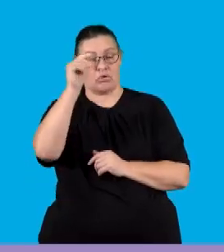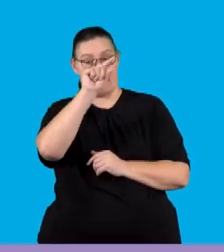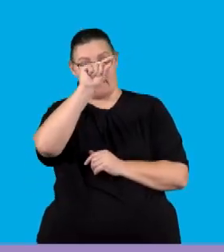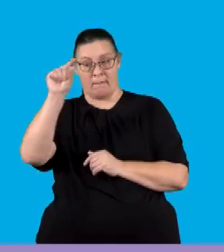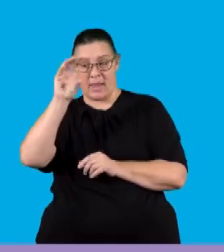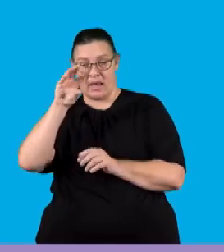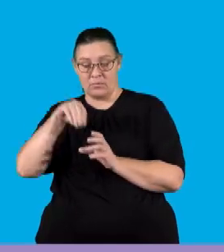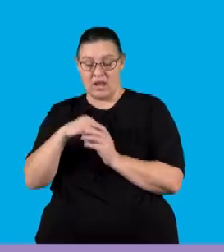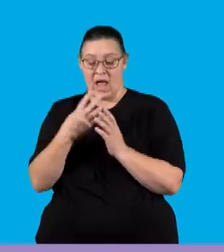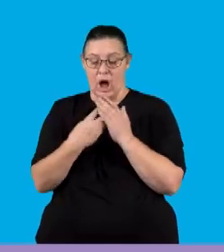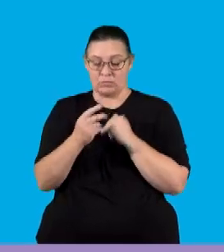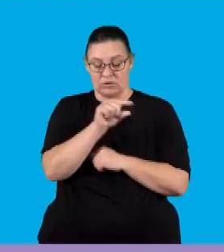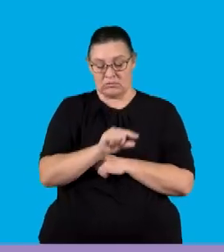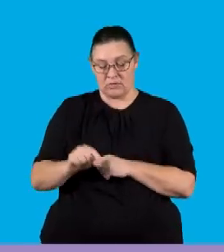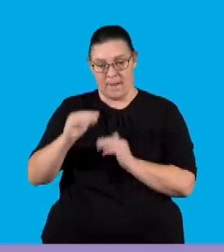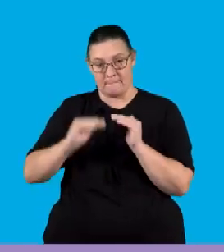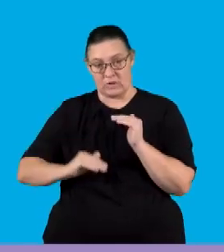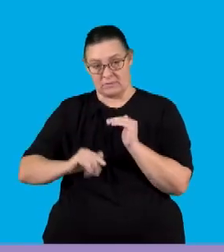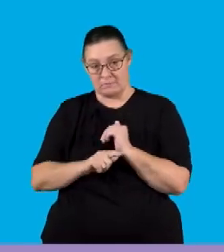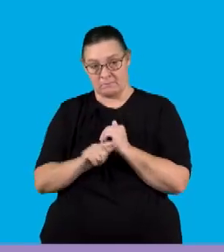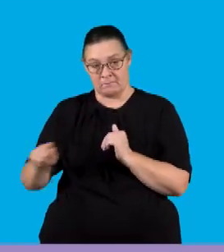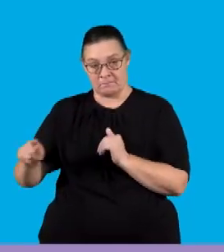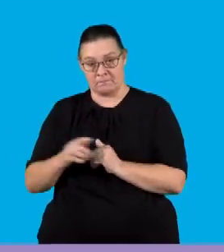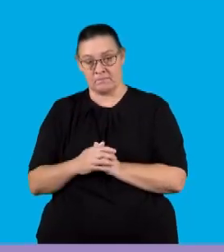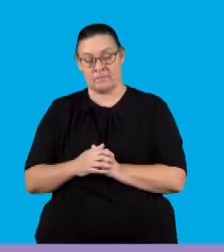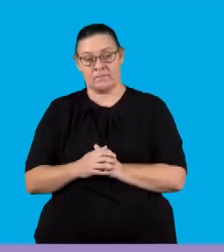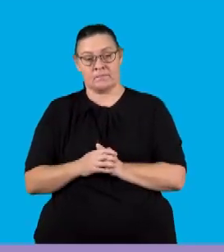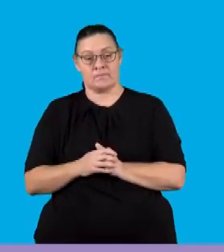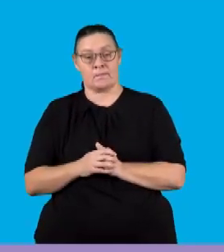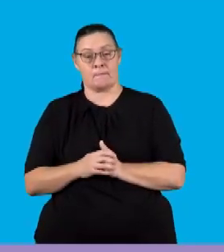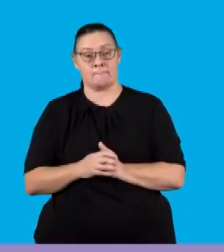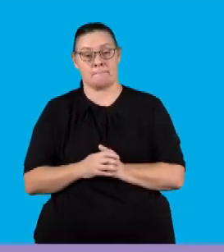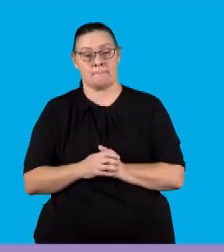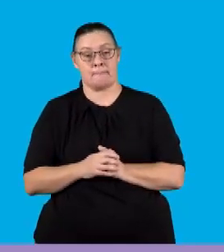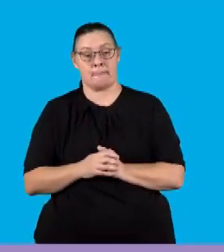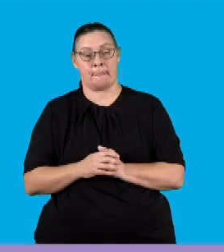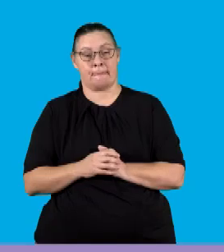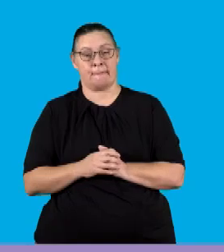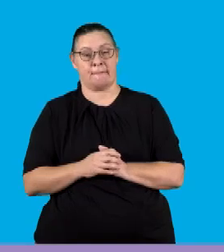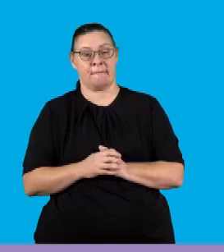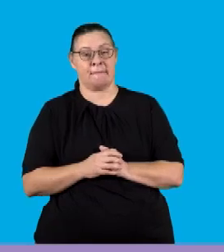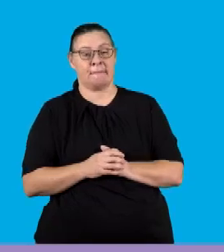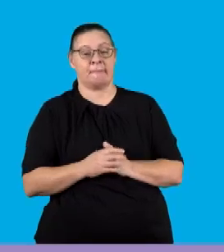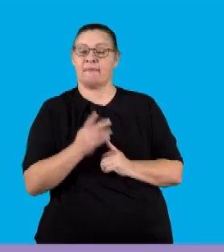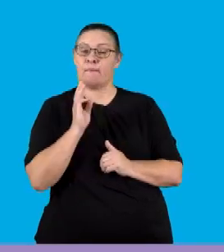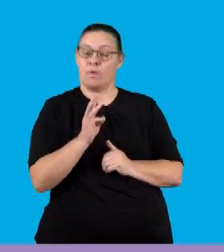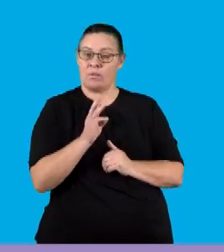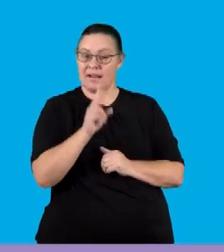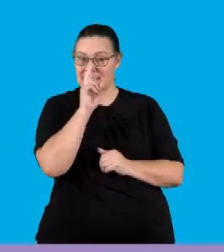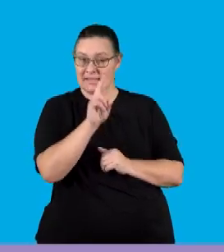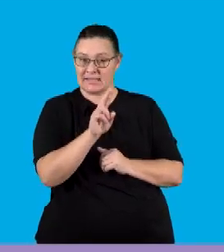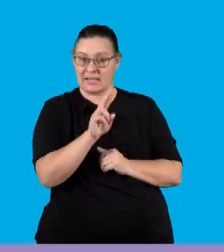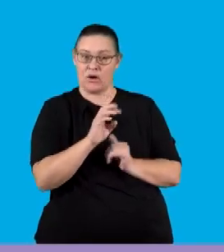top of the table, and the output values are the ones that are written at the bottom of the table. So we are going